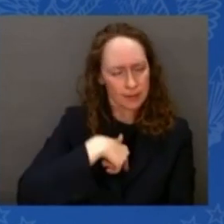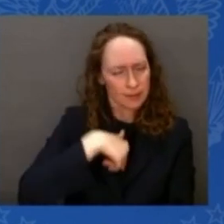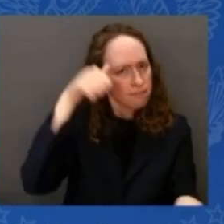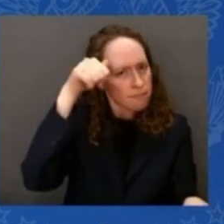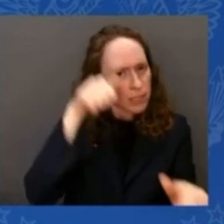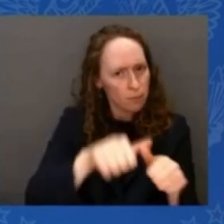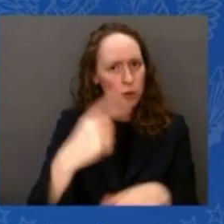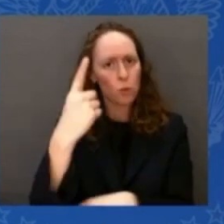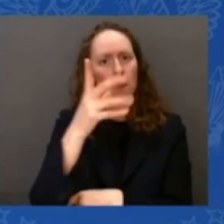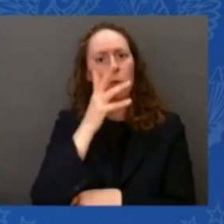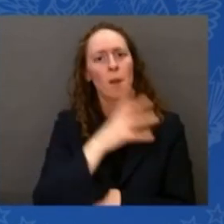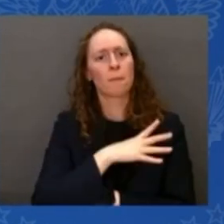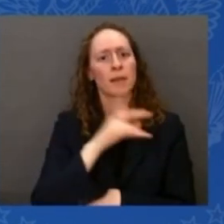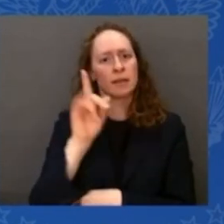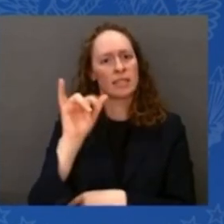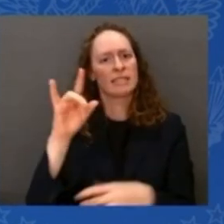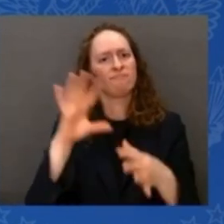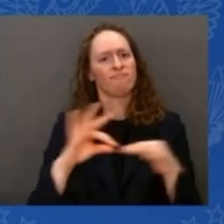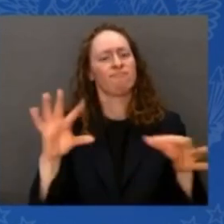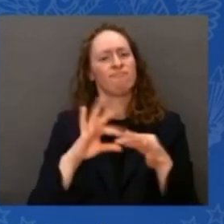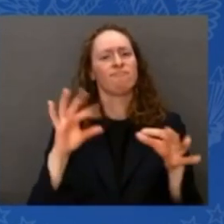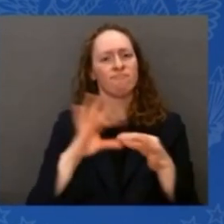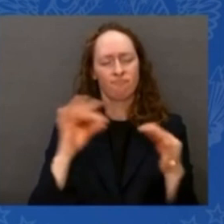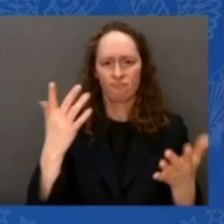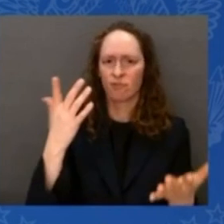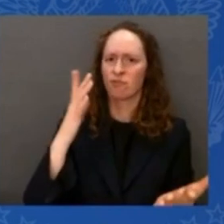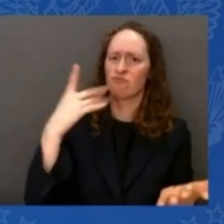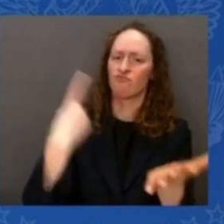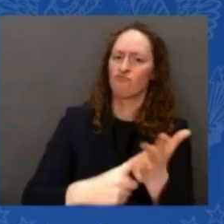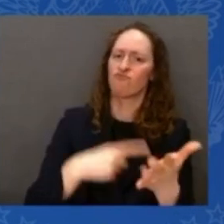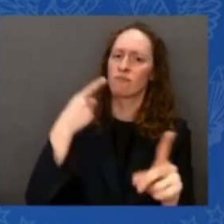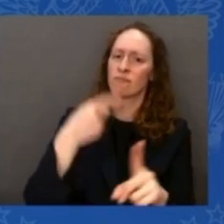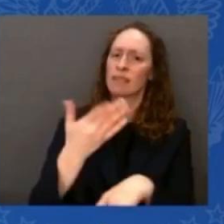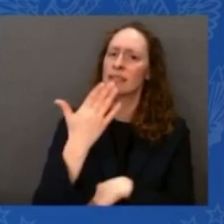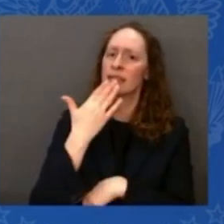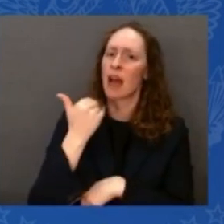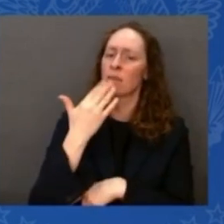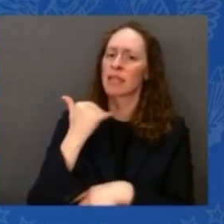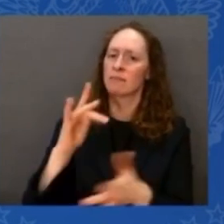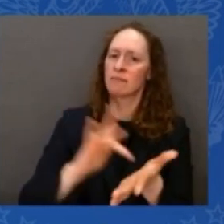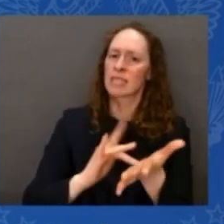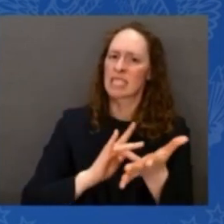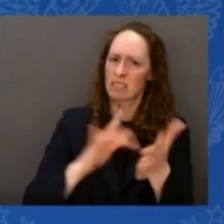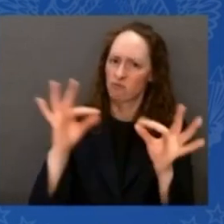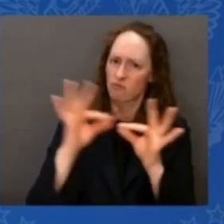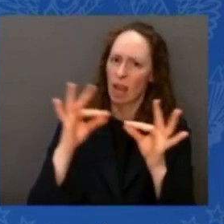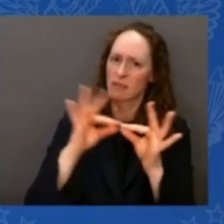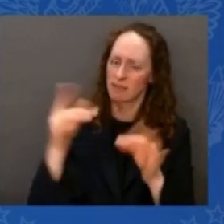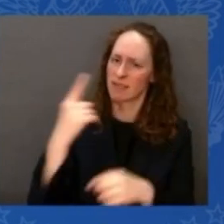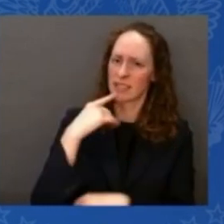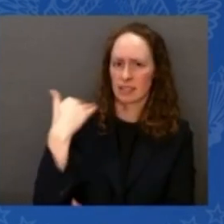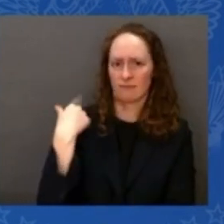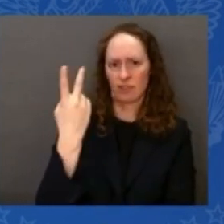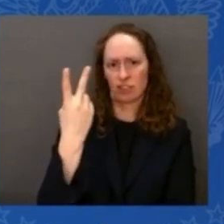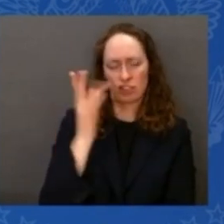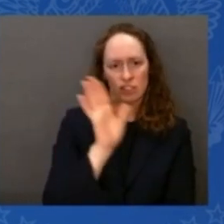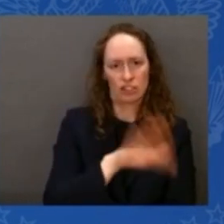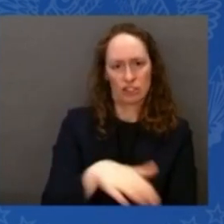She said, I have two kids, and she went on. She was very articulate, and she got very